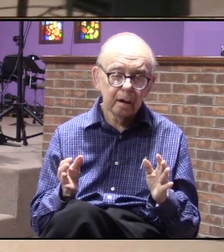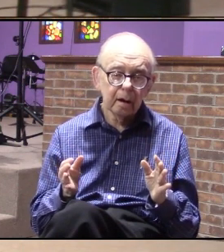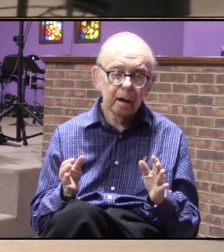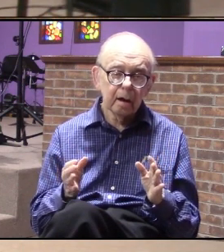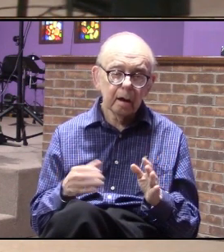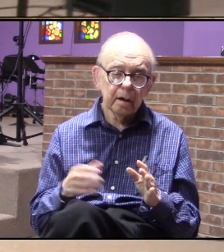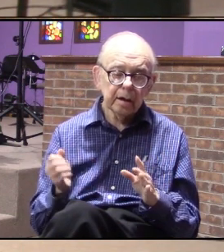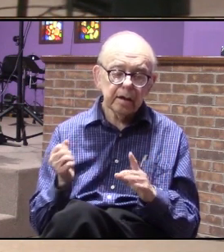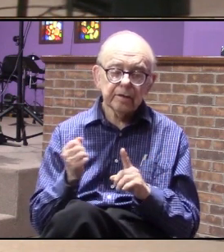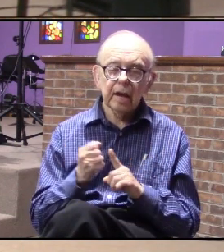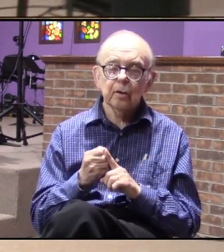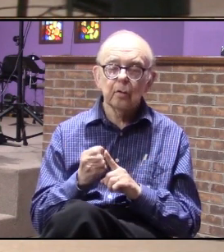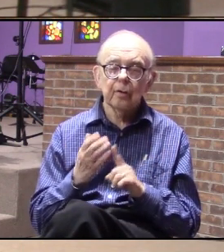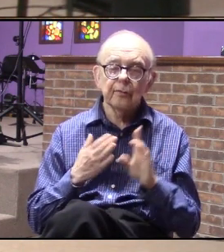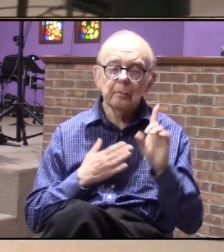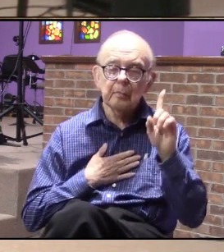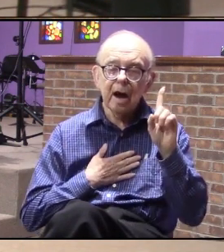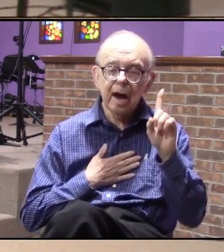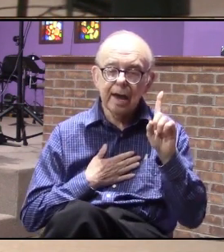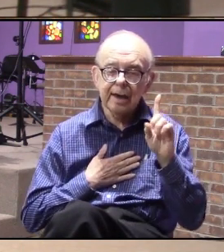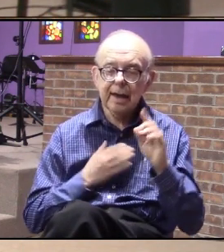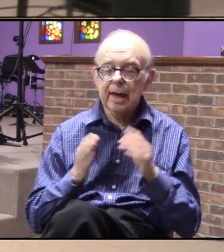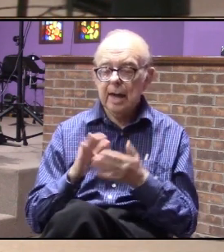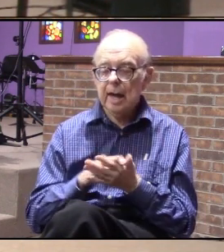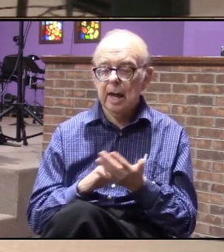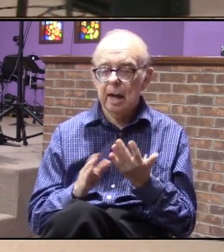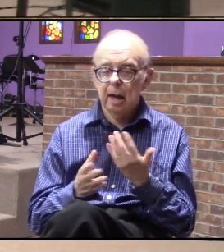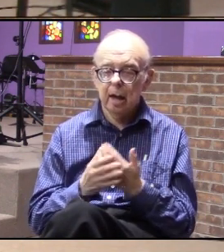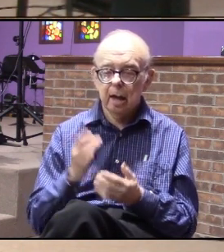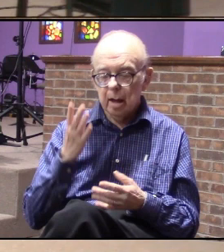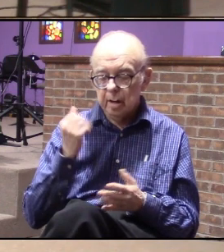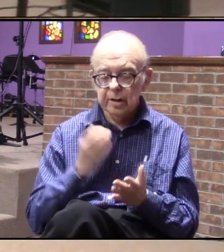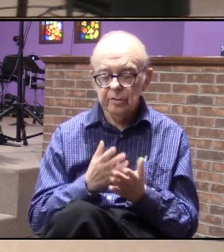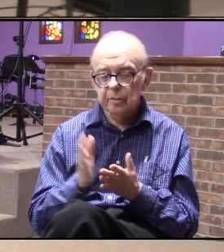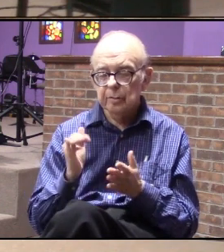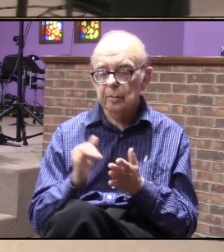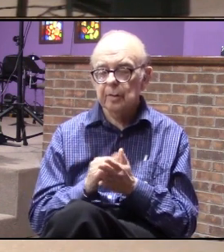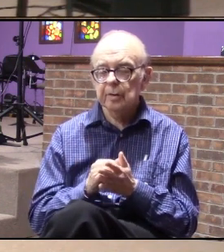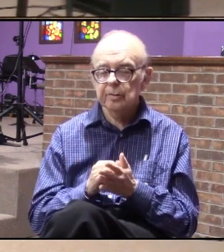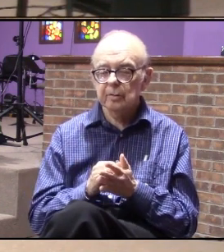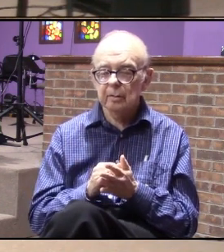and take hold of my hand, because I'll get you through this.